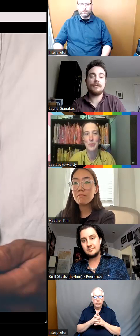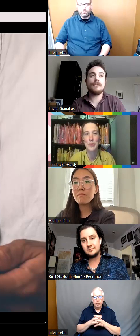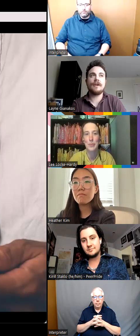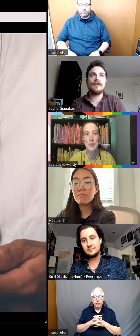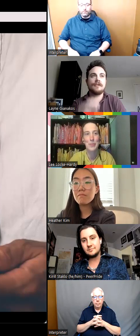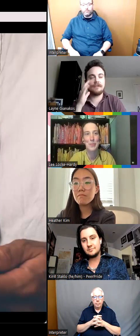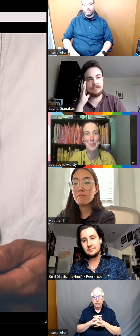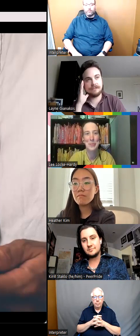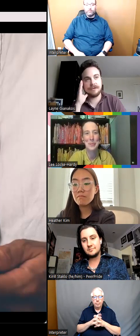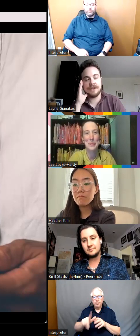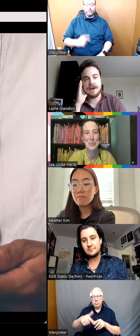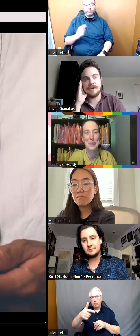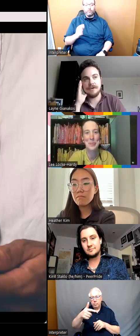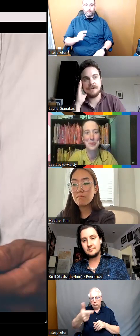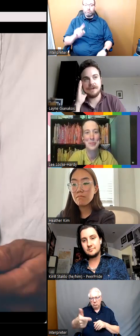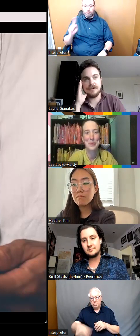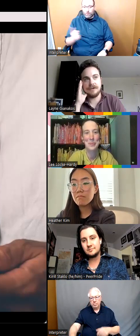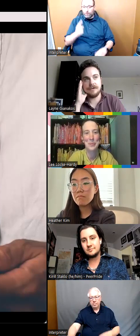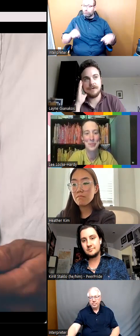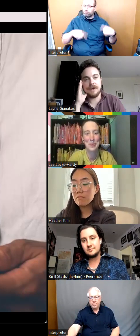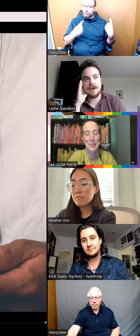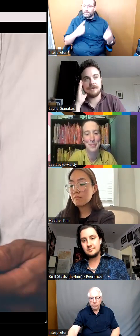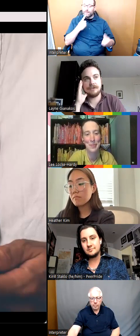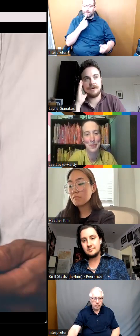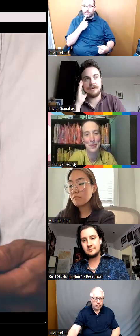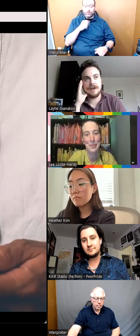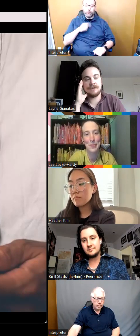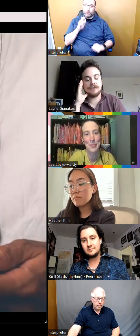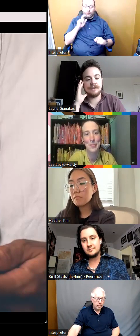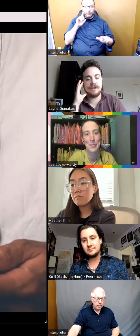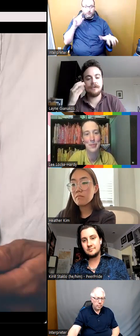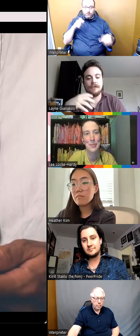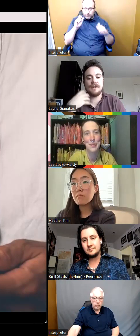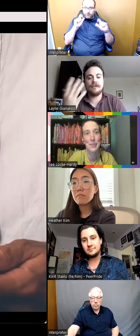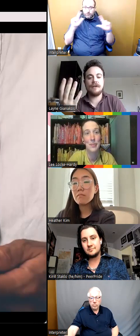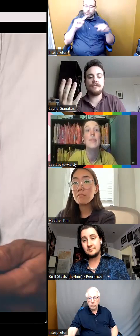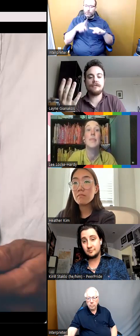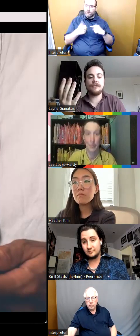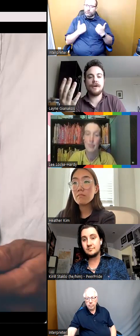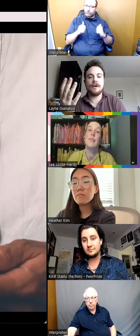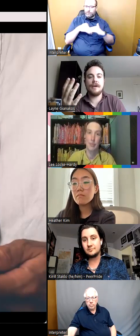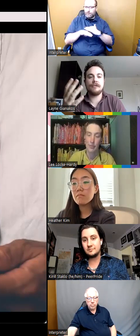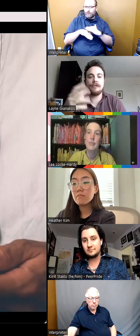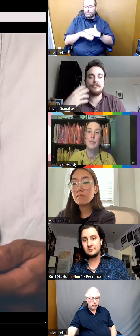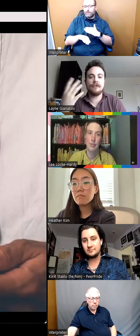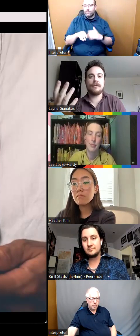Well, I always say it's pretty eye-opening when I struggle accessing care for myself, when I'm supposed to be the